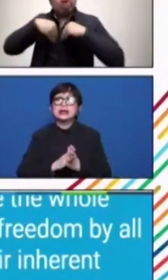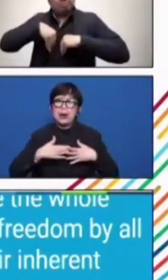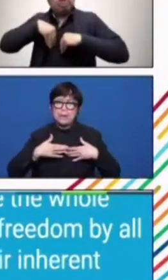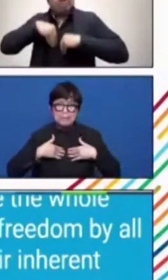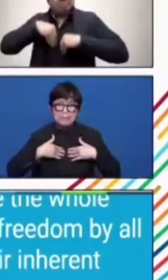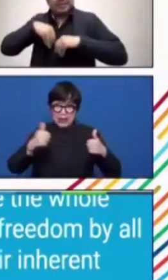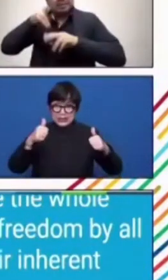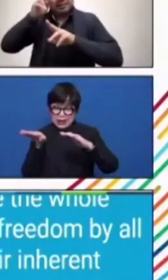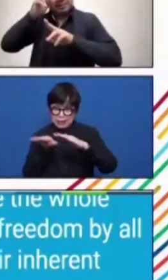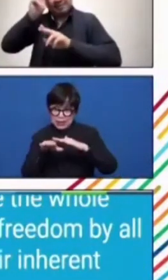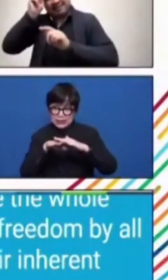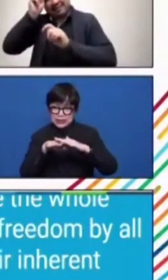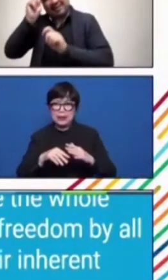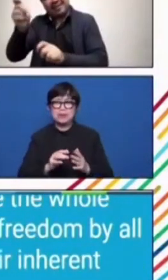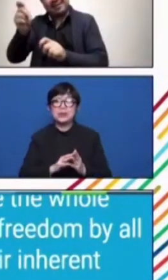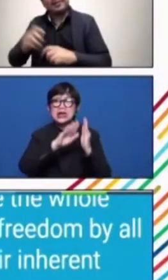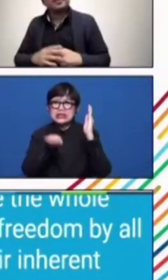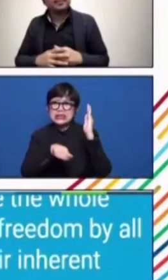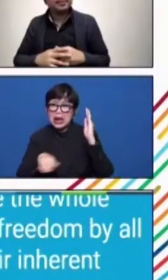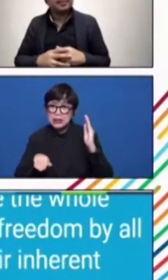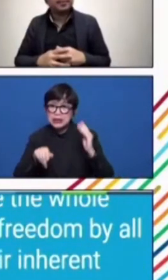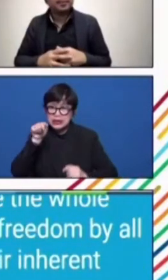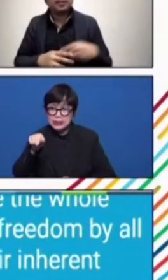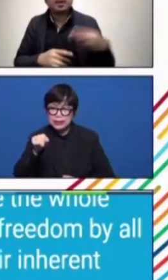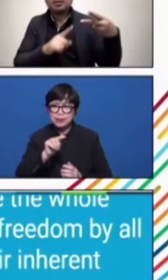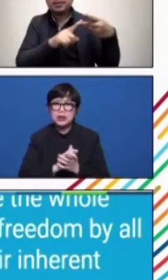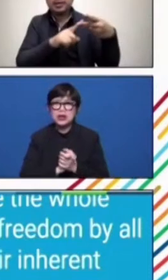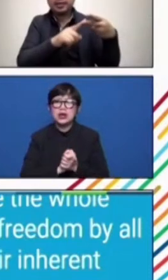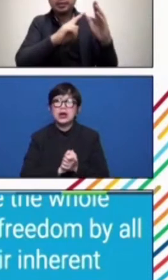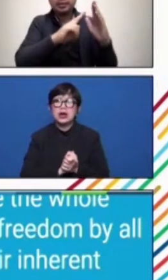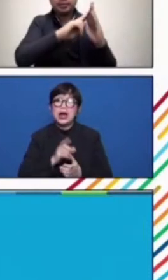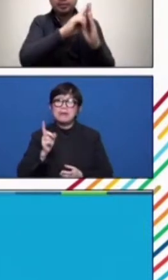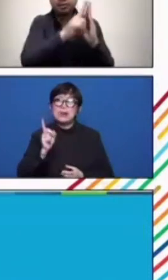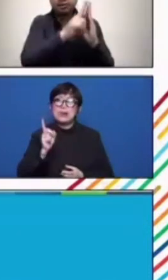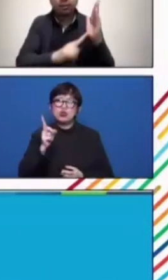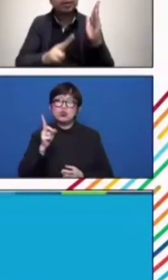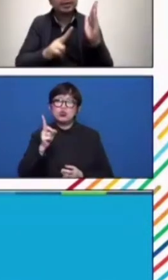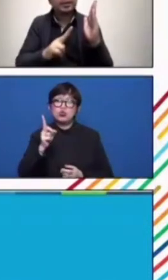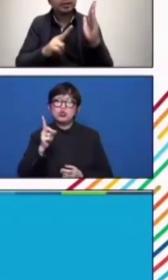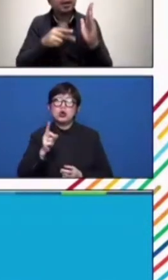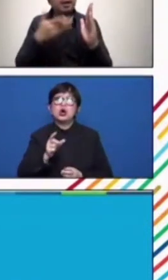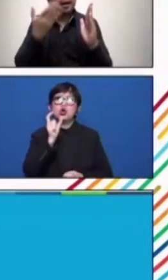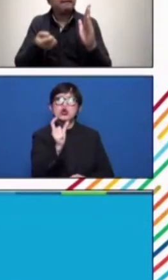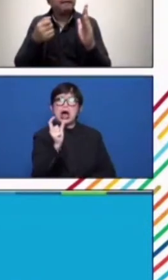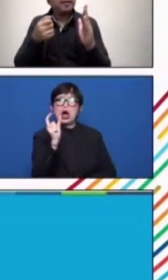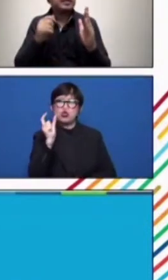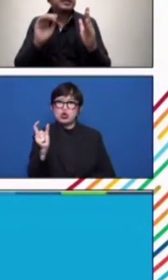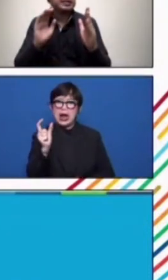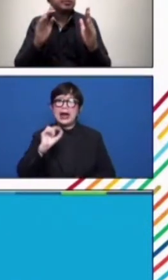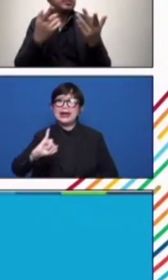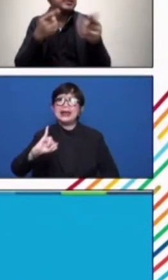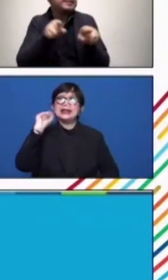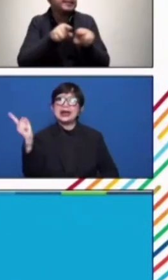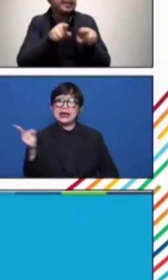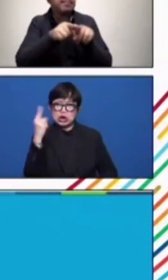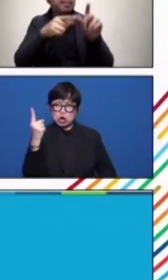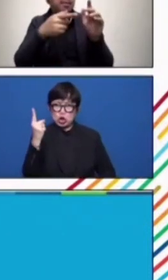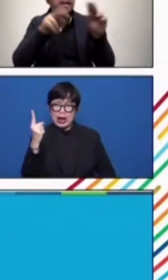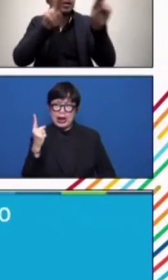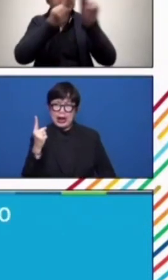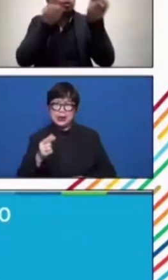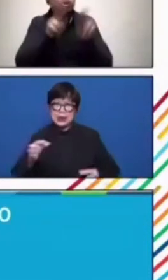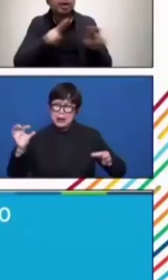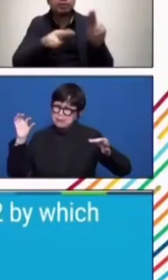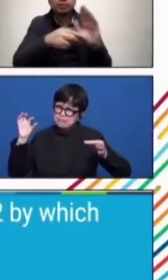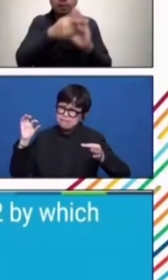clpd is legally binding international human rights law as a pandemic strip too by which a